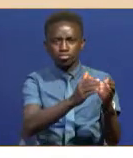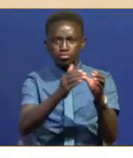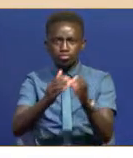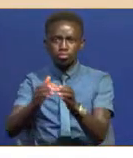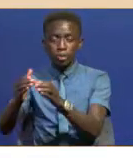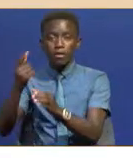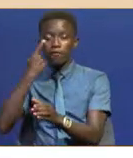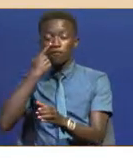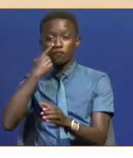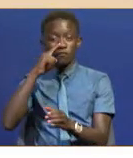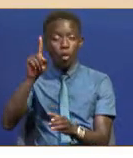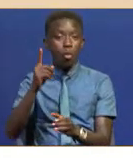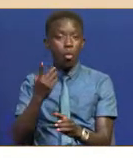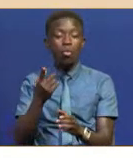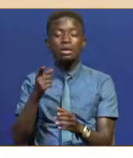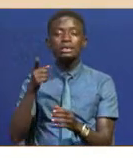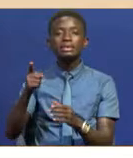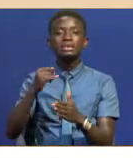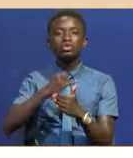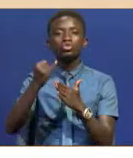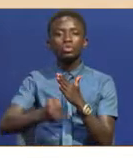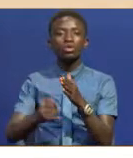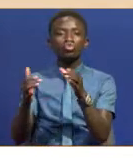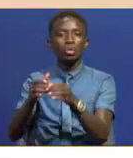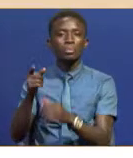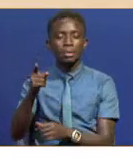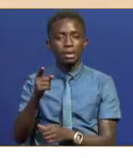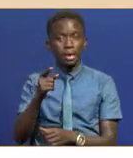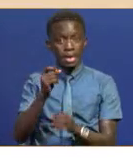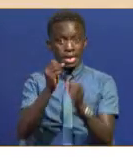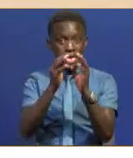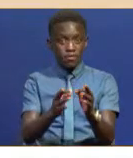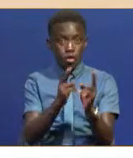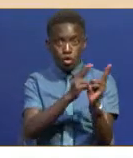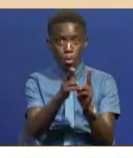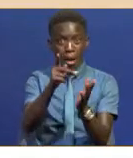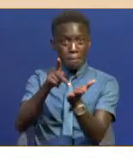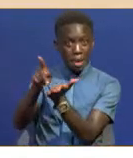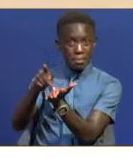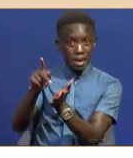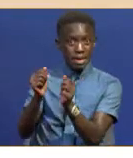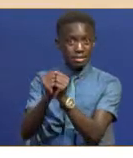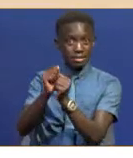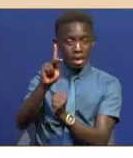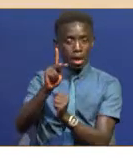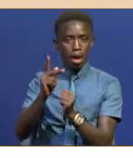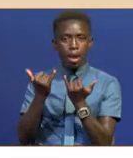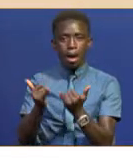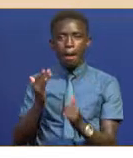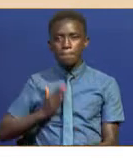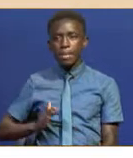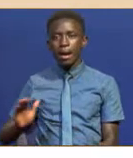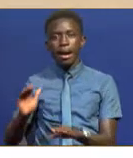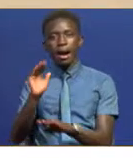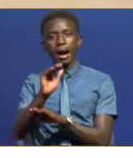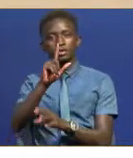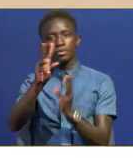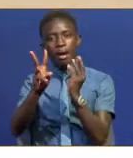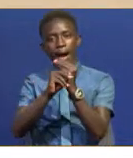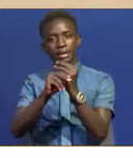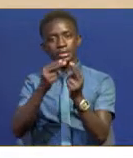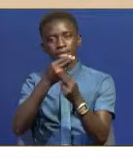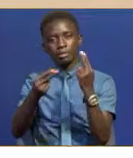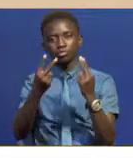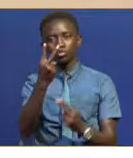And if you usually pay 10K, now somebody is telling you to increase the same. The